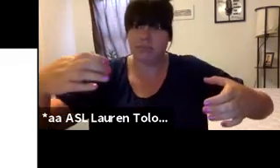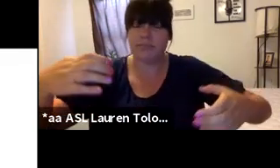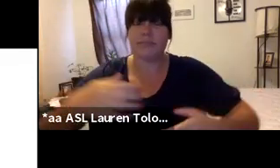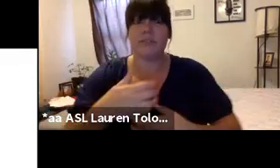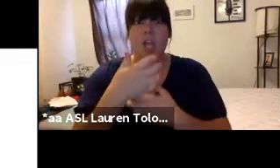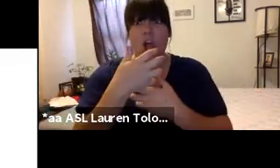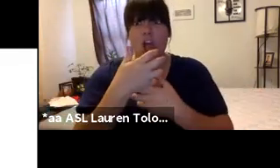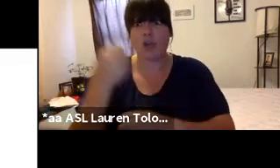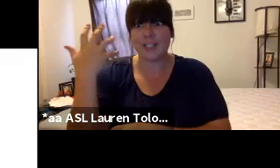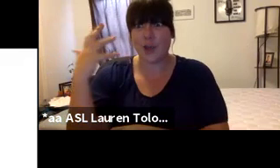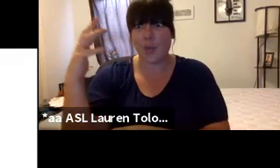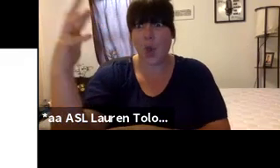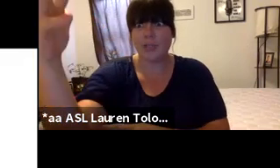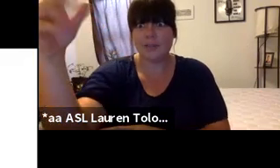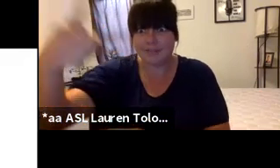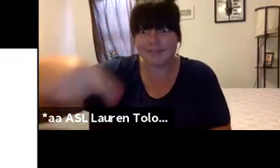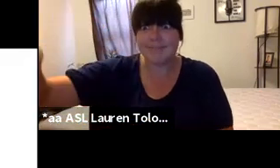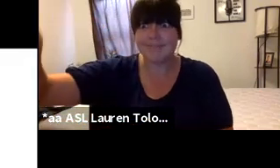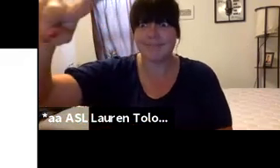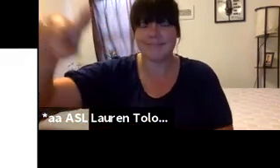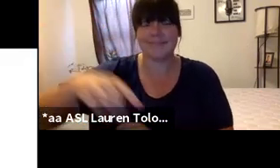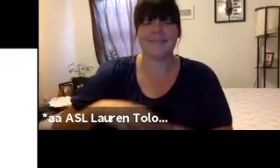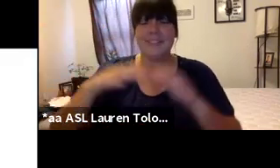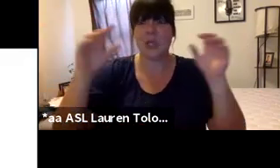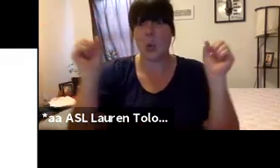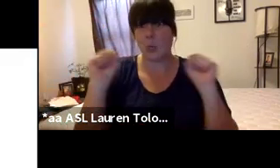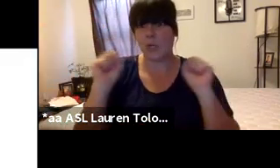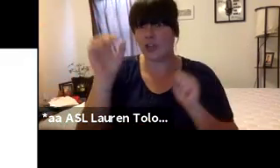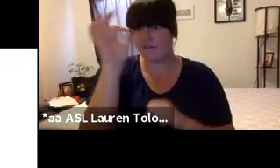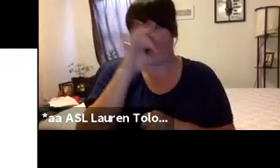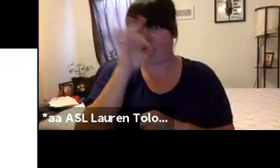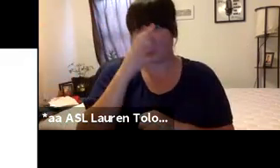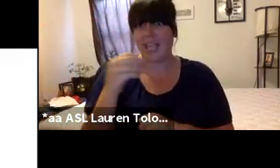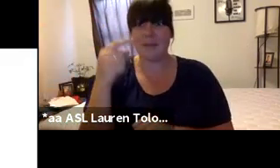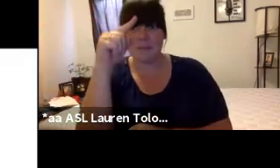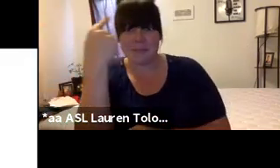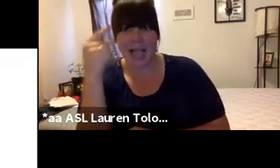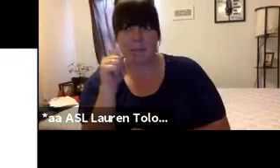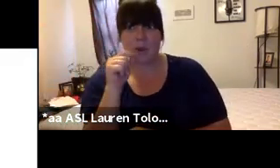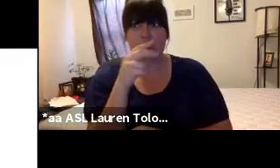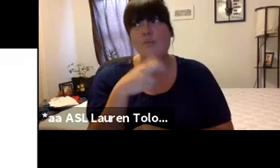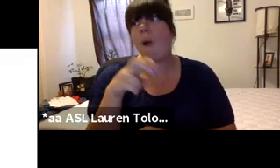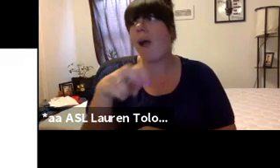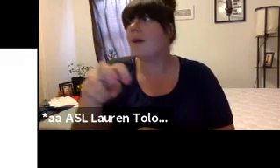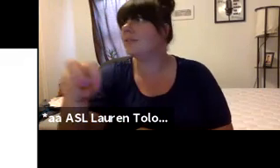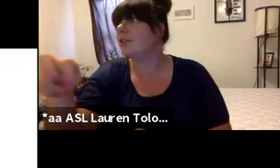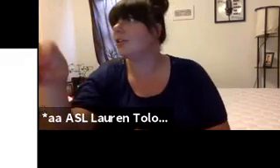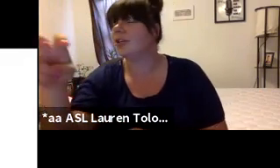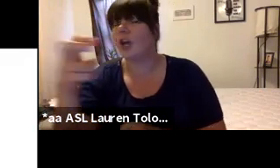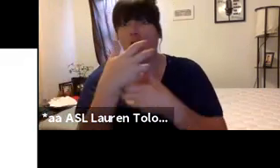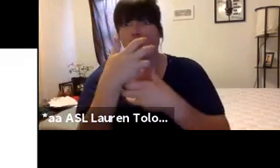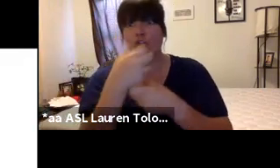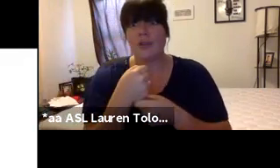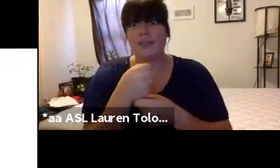beyond the house, through which winter fox and blackbird wander. Trust the skin that holds the